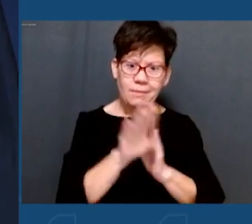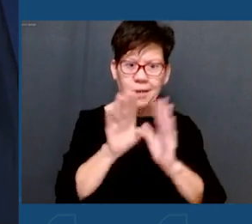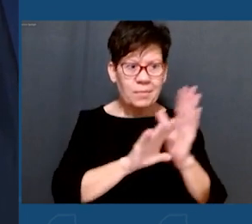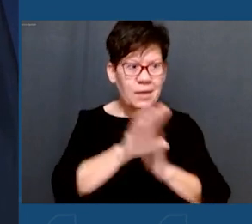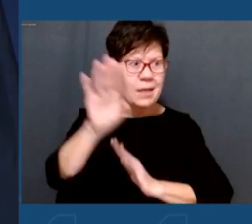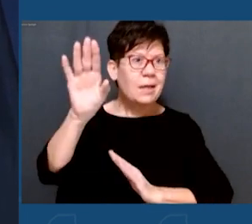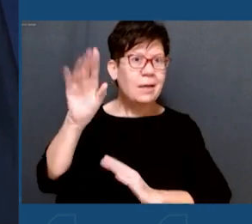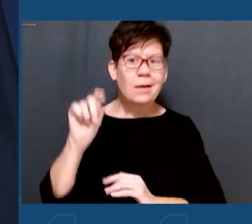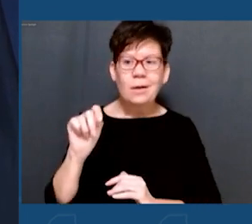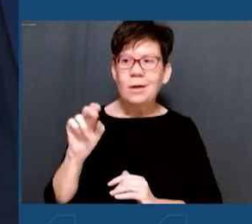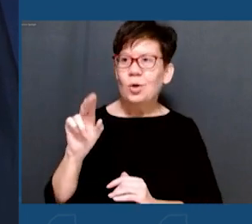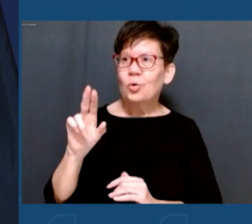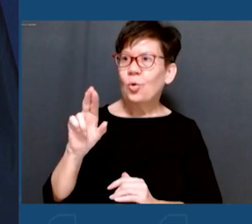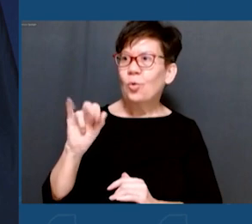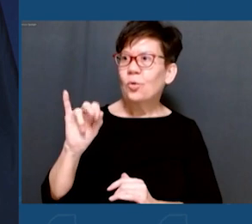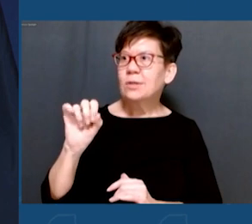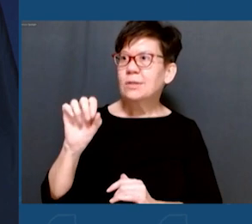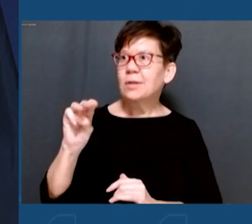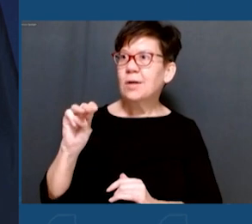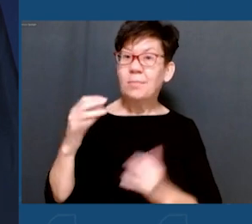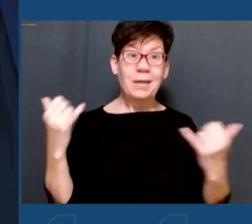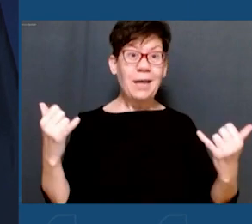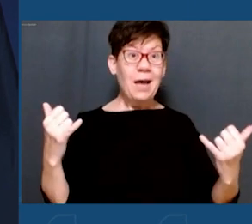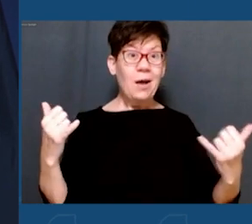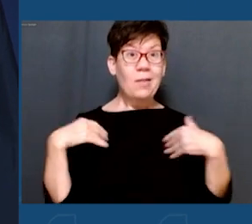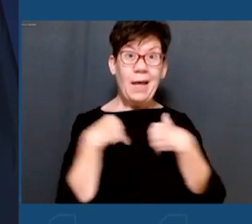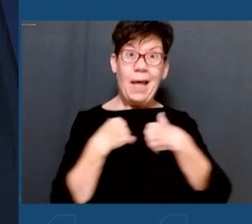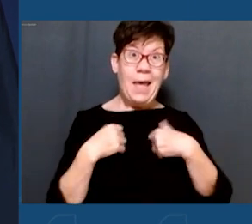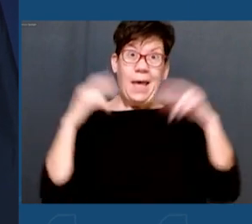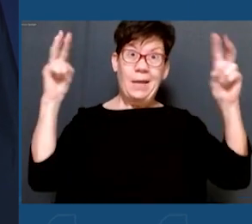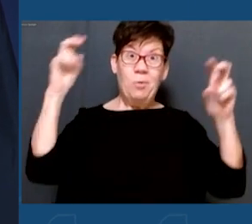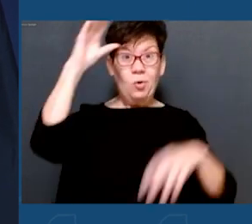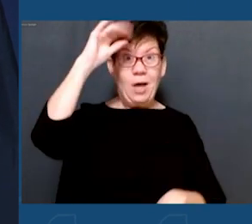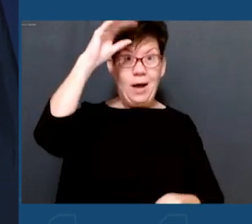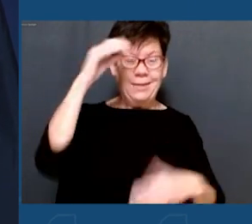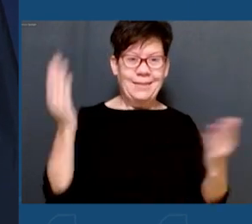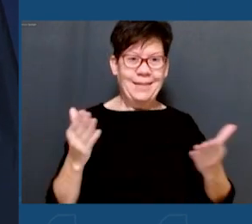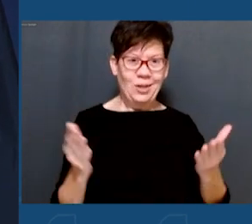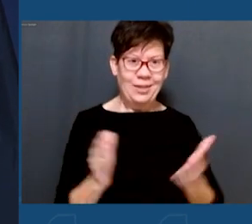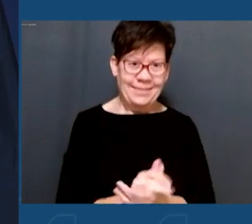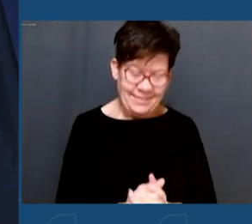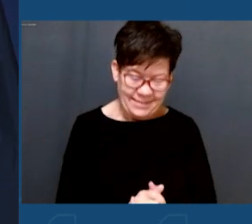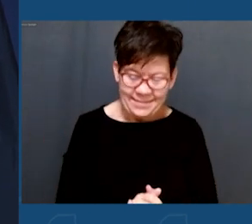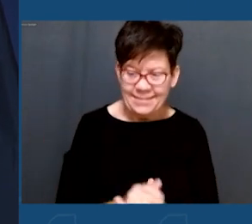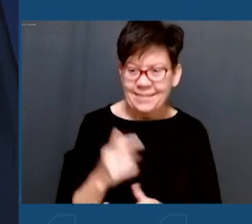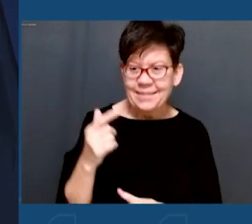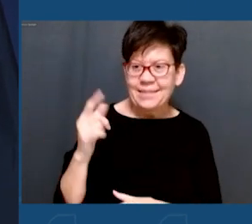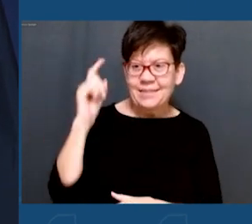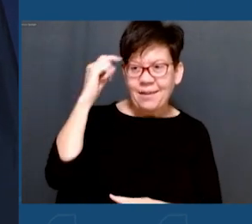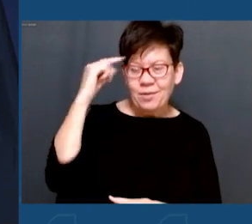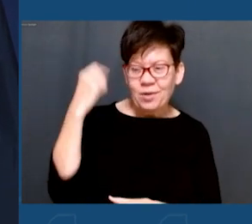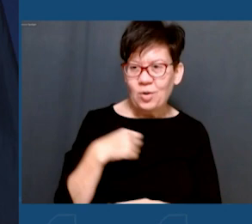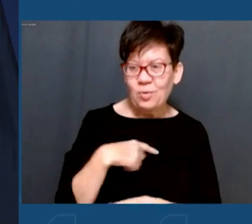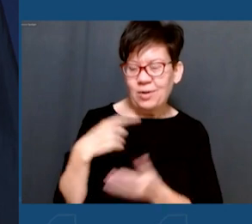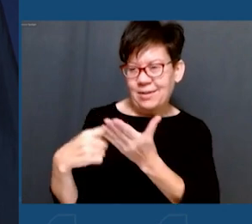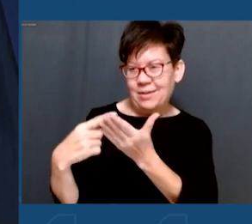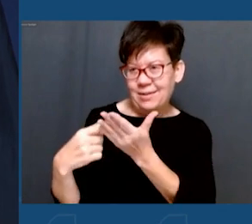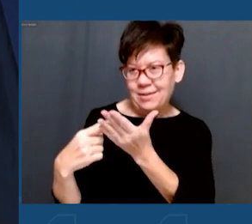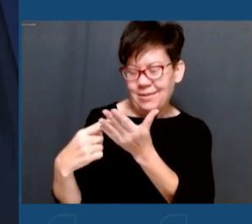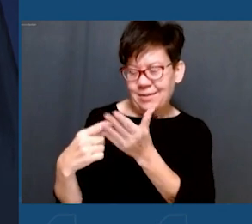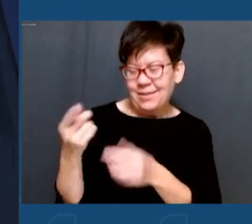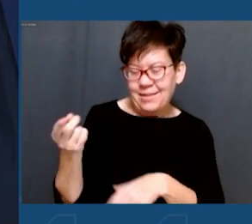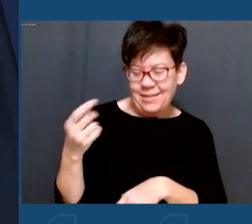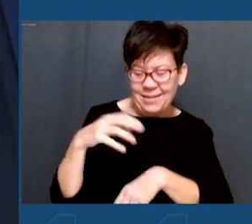out, which is a good spot to be. Governor, you know, we were talking about the octopus and your visit with the very handsy octopus,